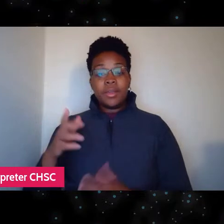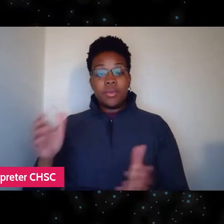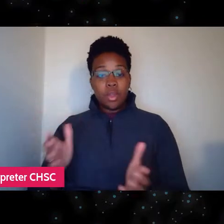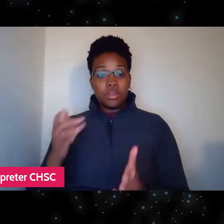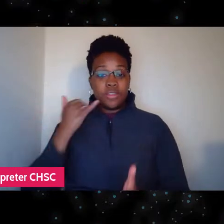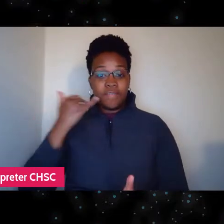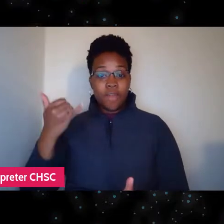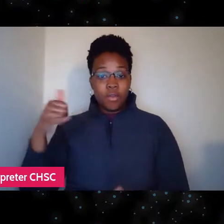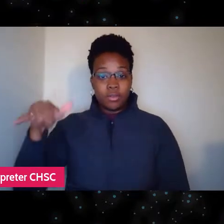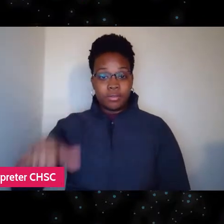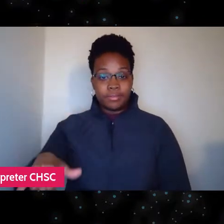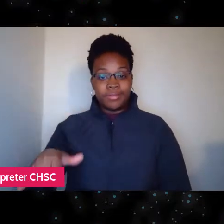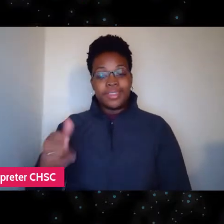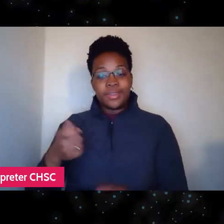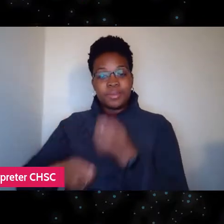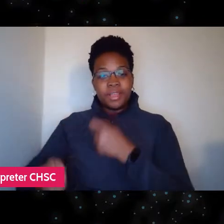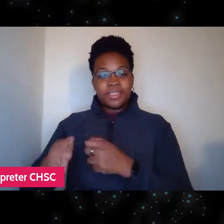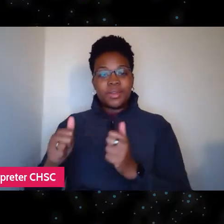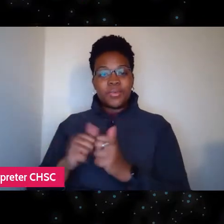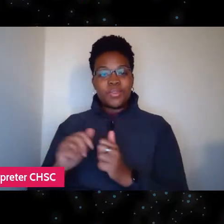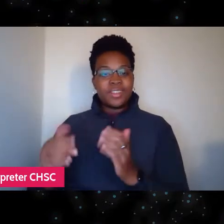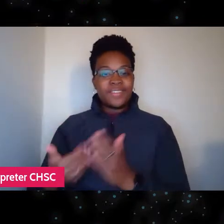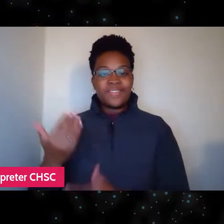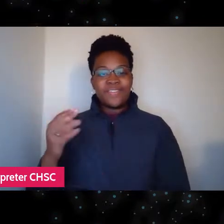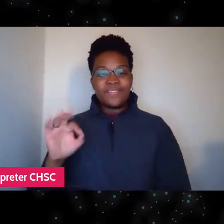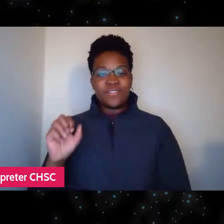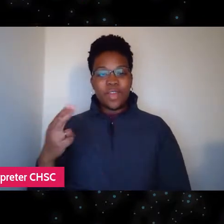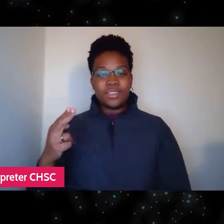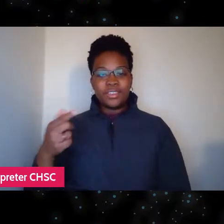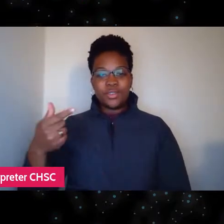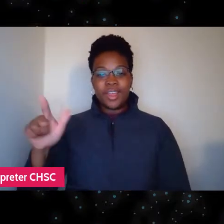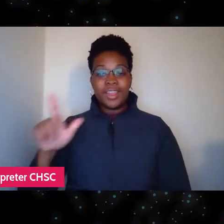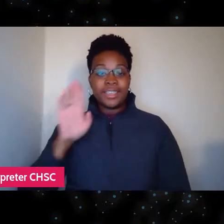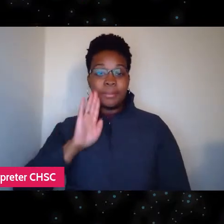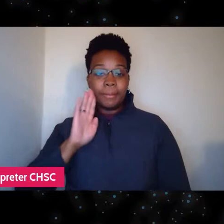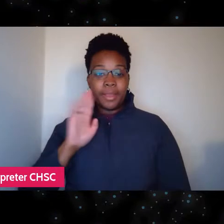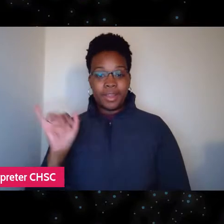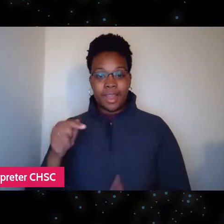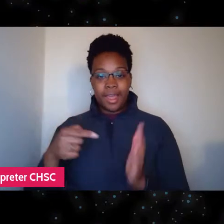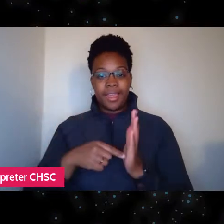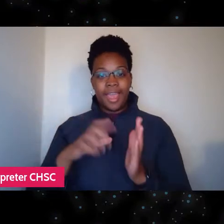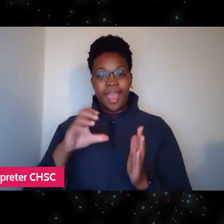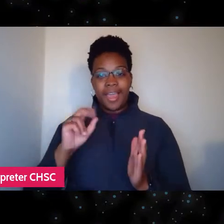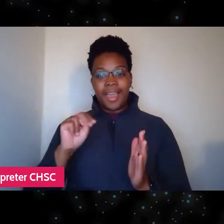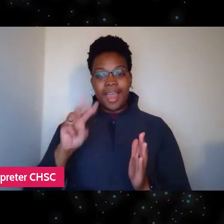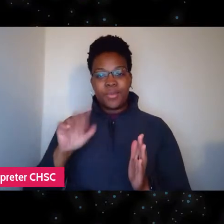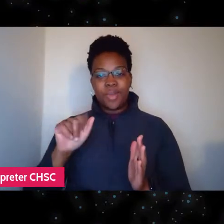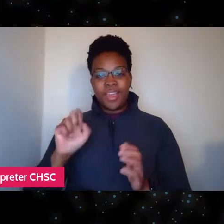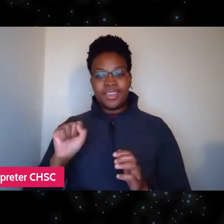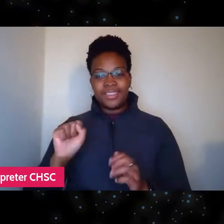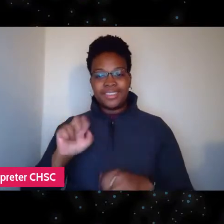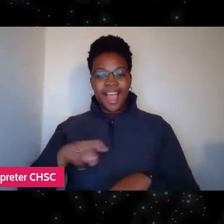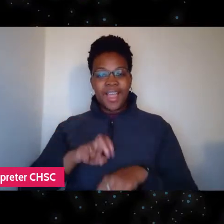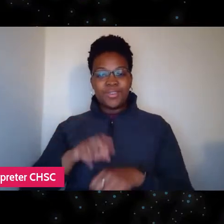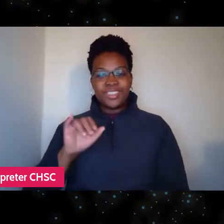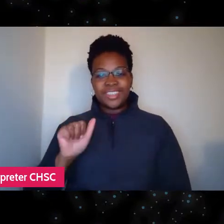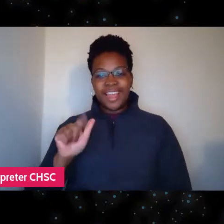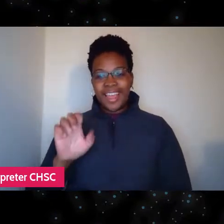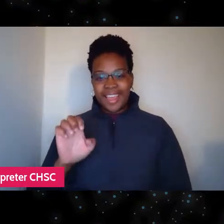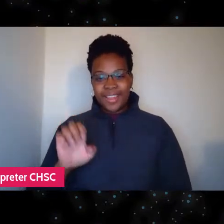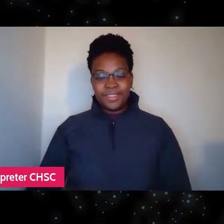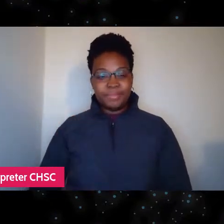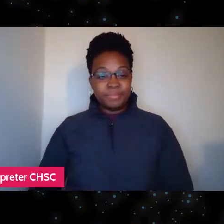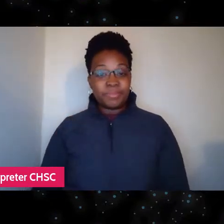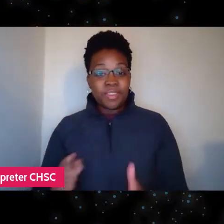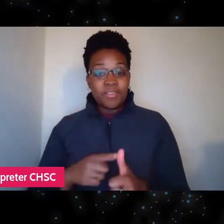hour and consider replacing it with a fresh Great Lakes beer like this Conway's Irish Ale. First off, I'd